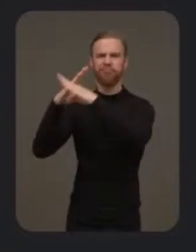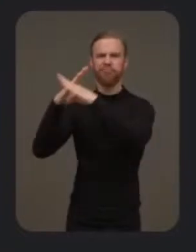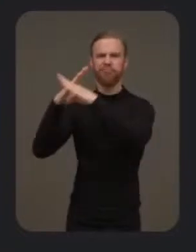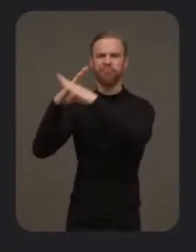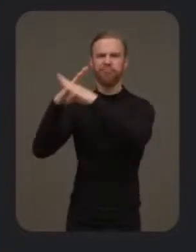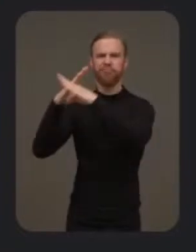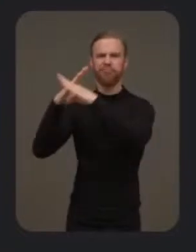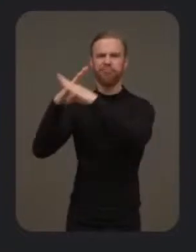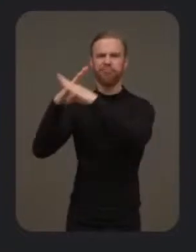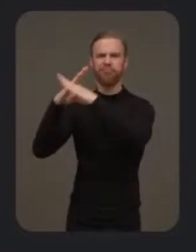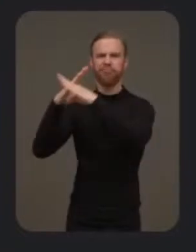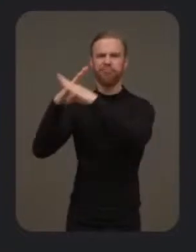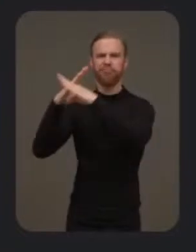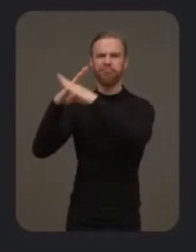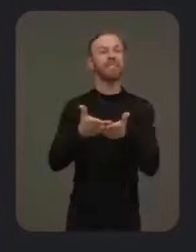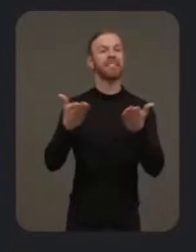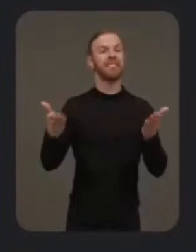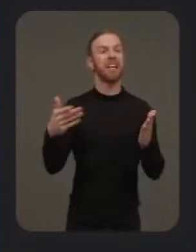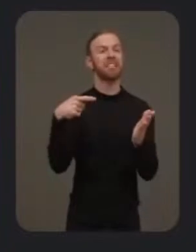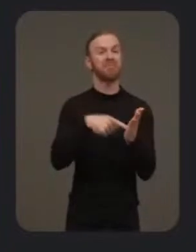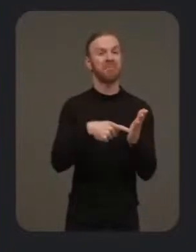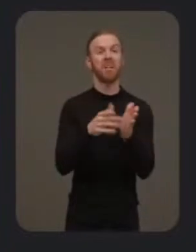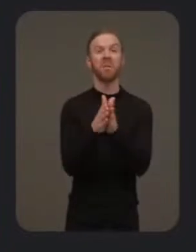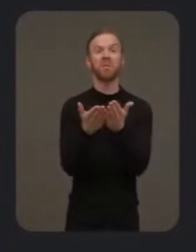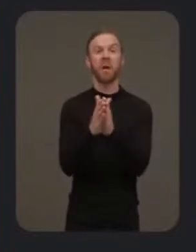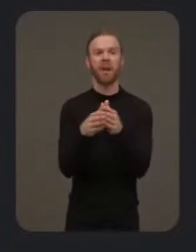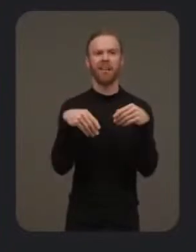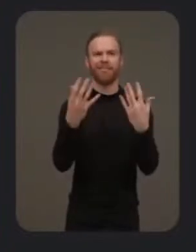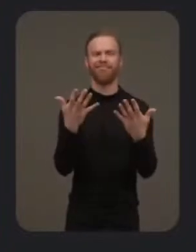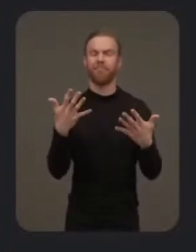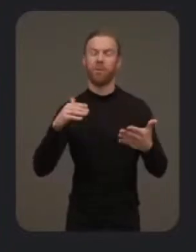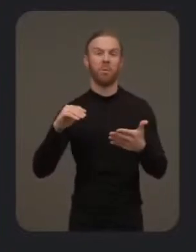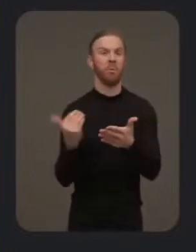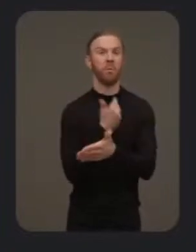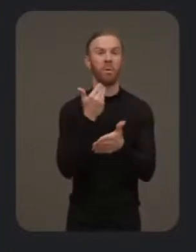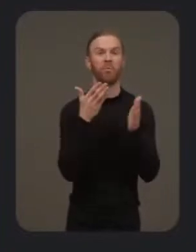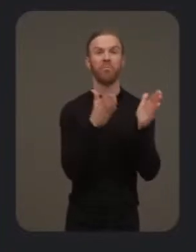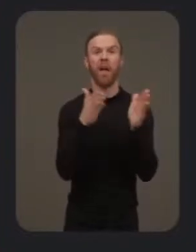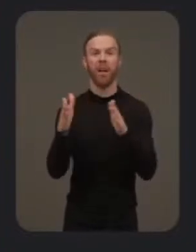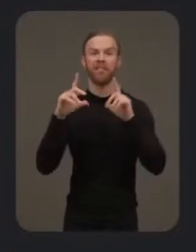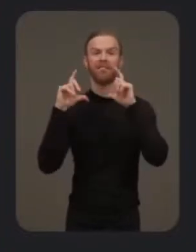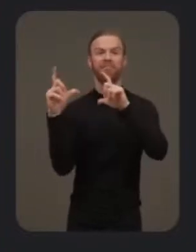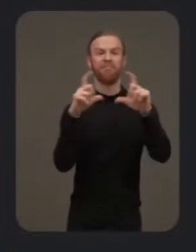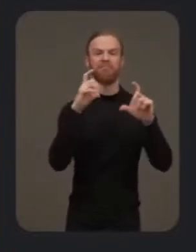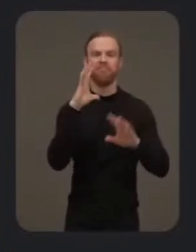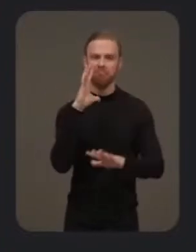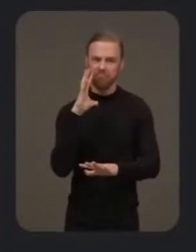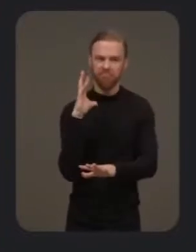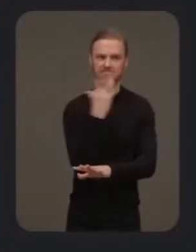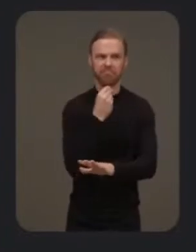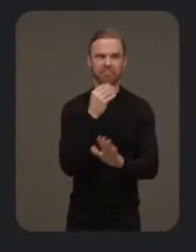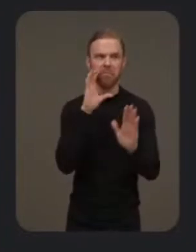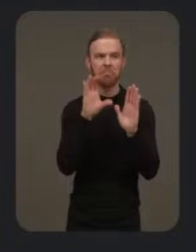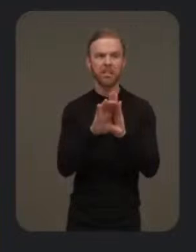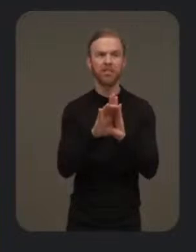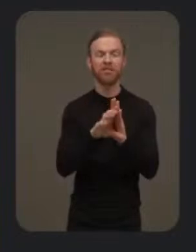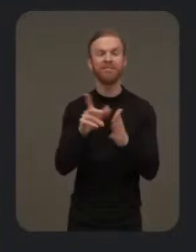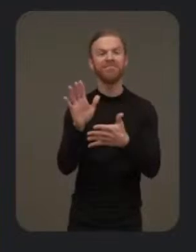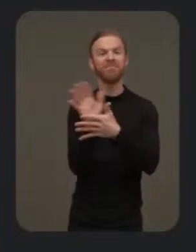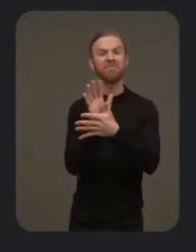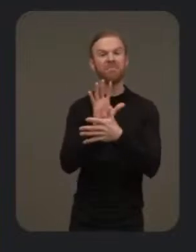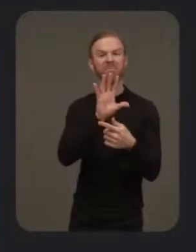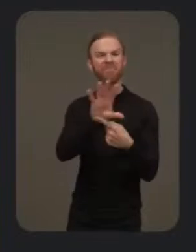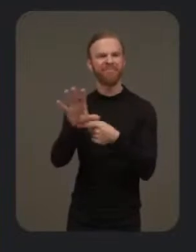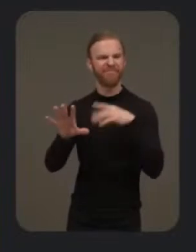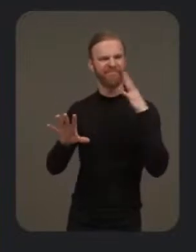Expect from a Pixel device, Pixel Fold gives you entirely new ways to take stunning photos and videos with